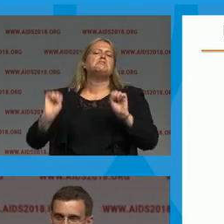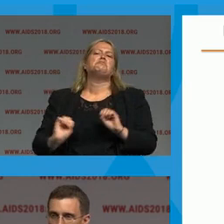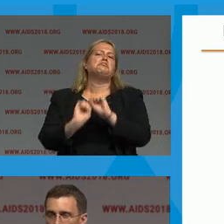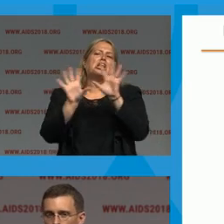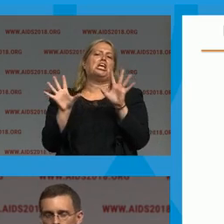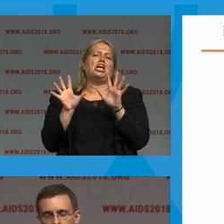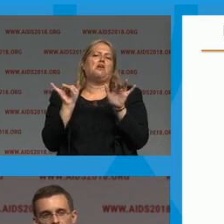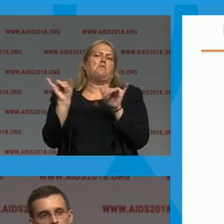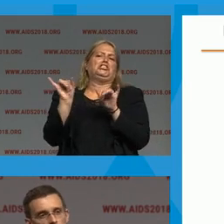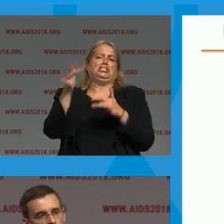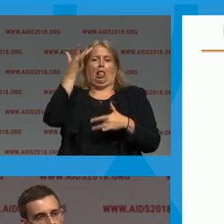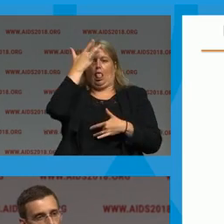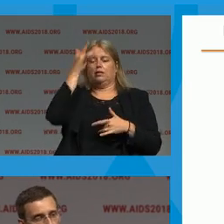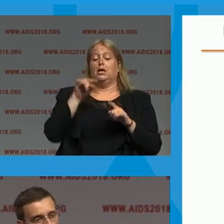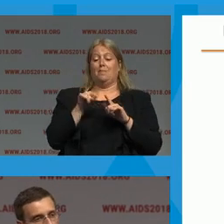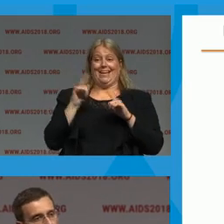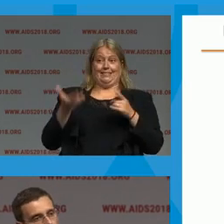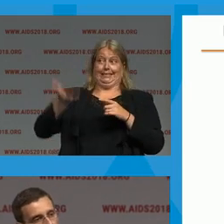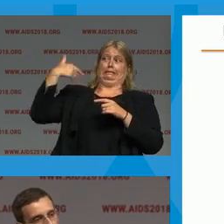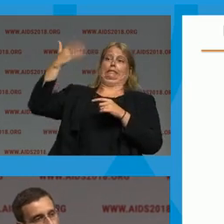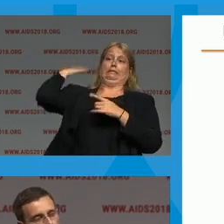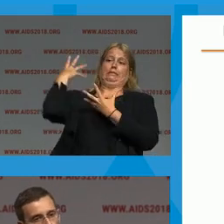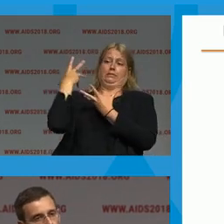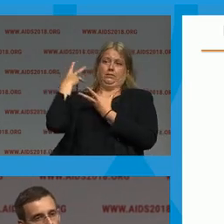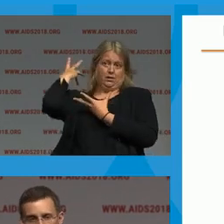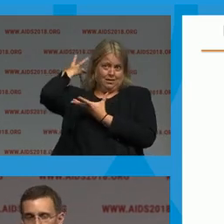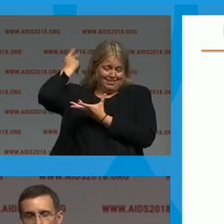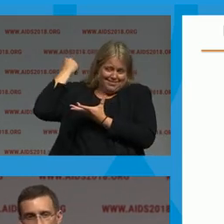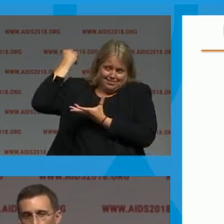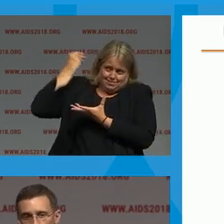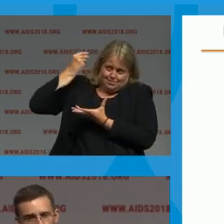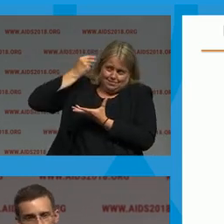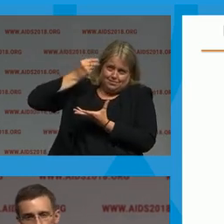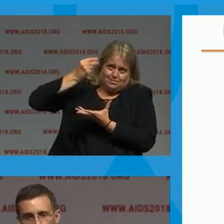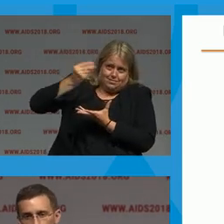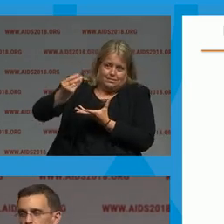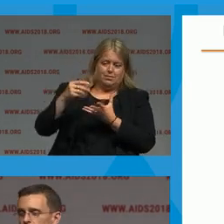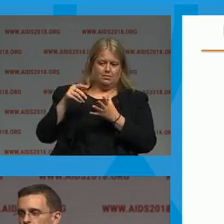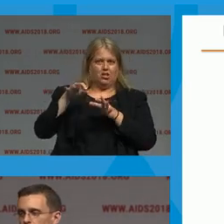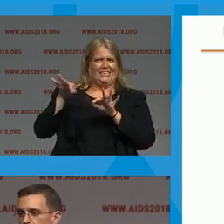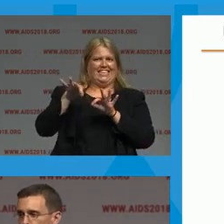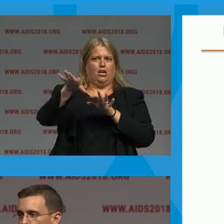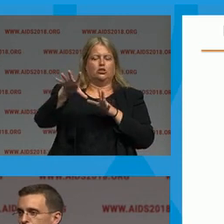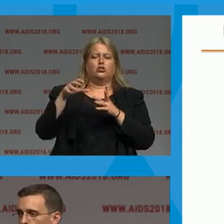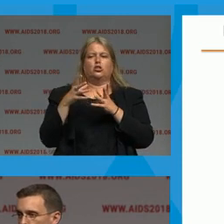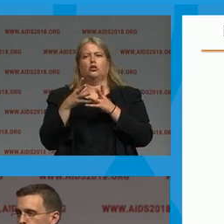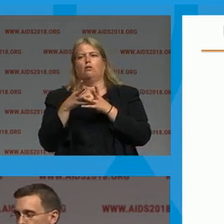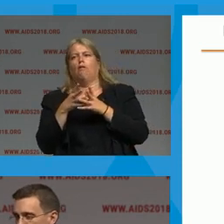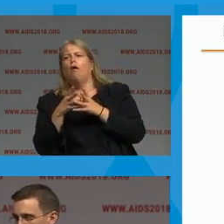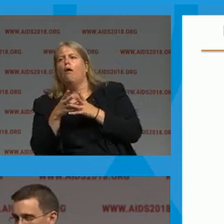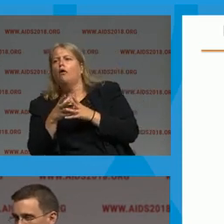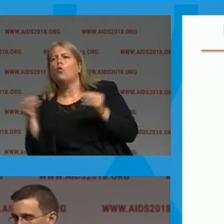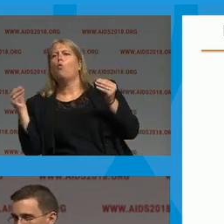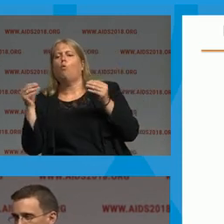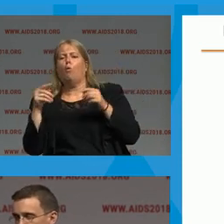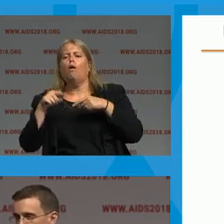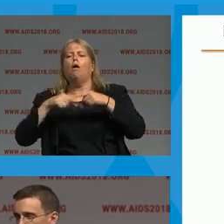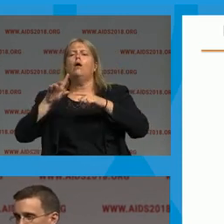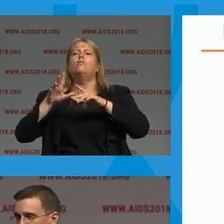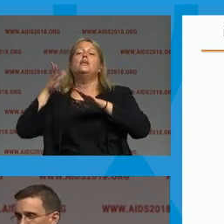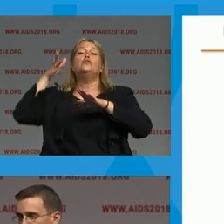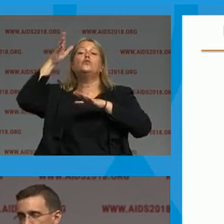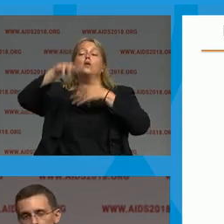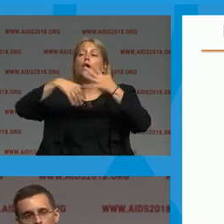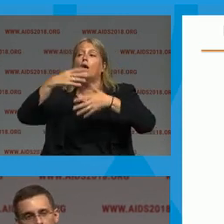tragedy, the seeds of discovery and of cure have drifted forward into the future until they were found by basic scientists